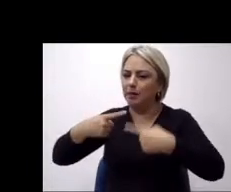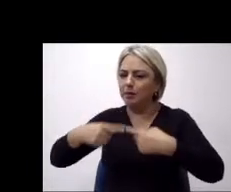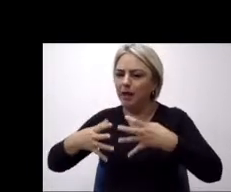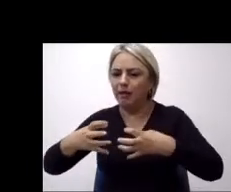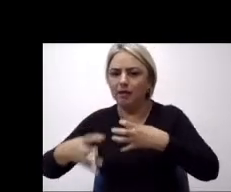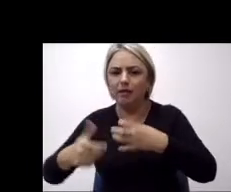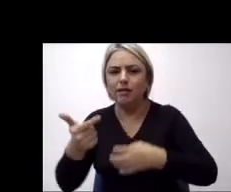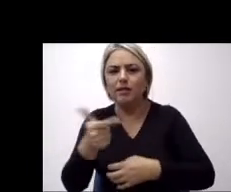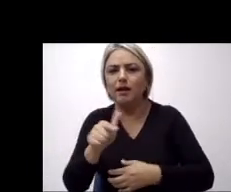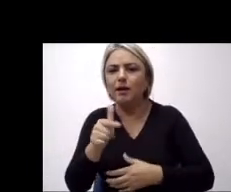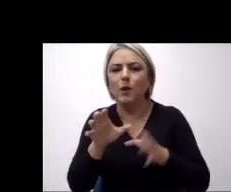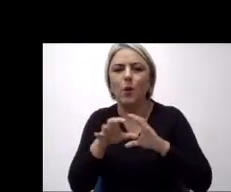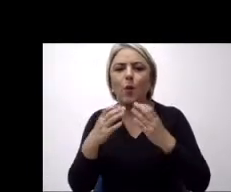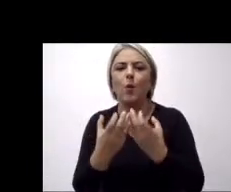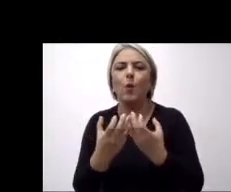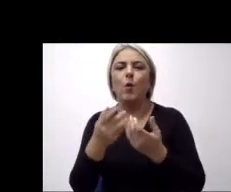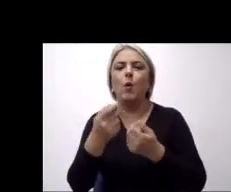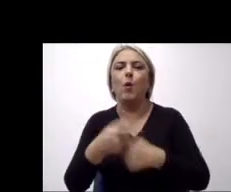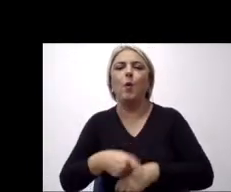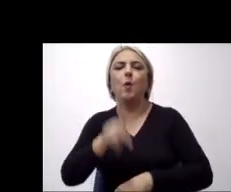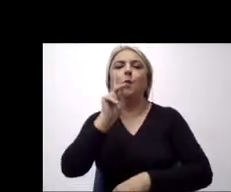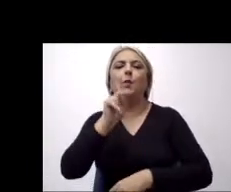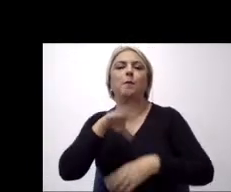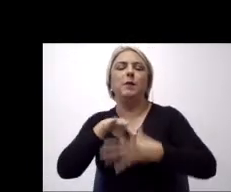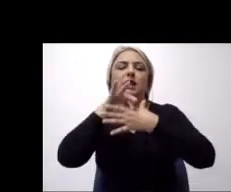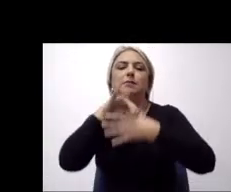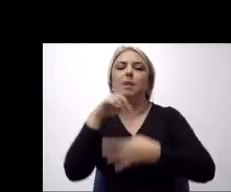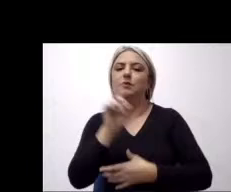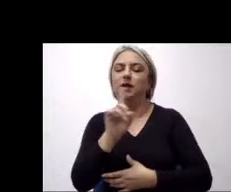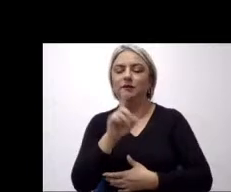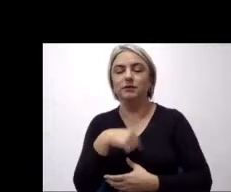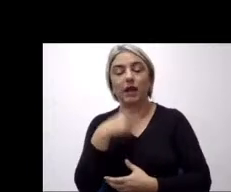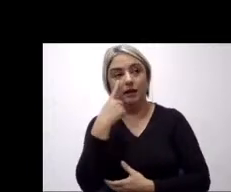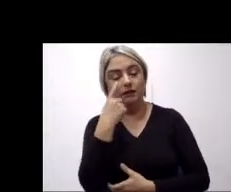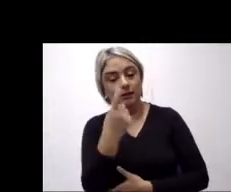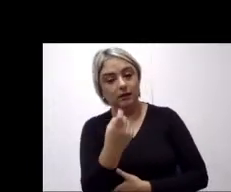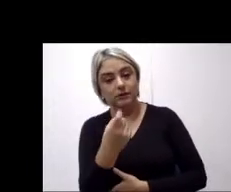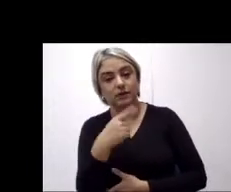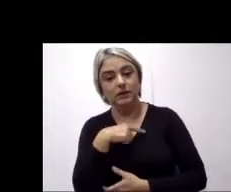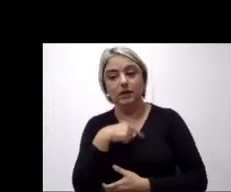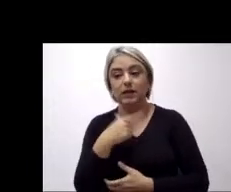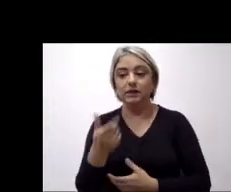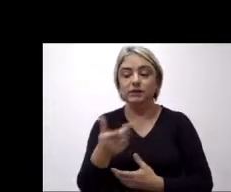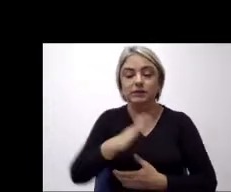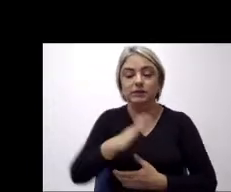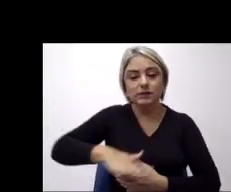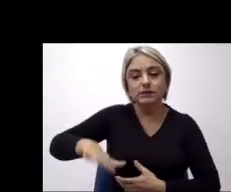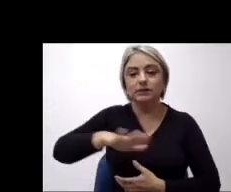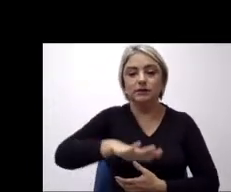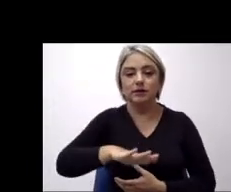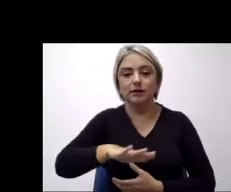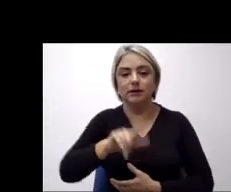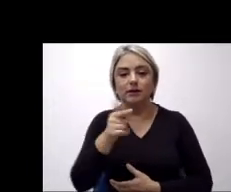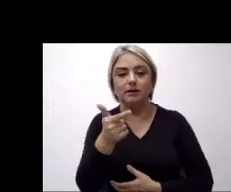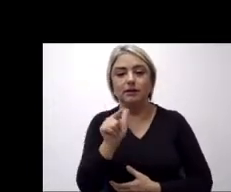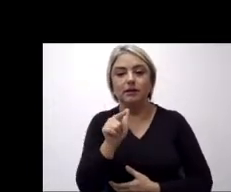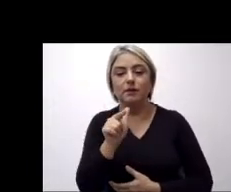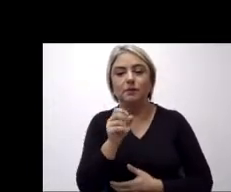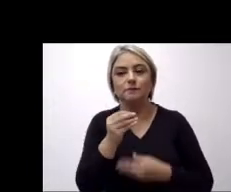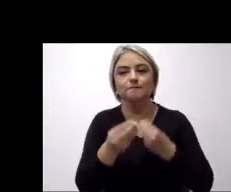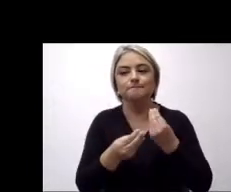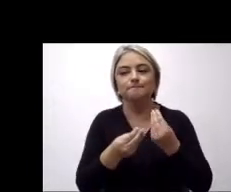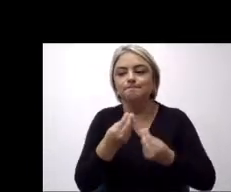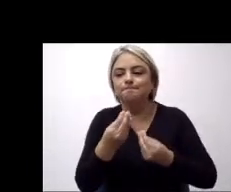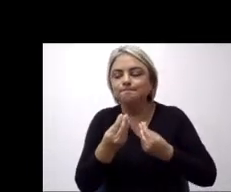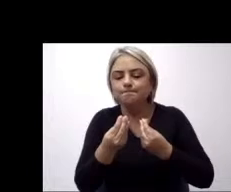clearly. And what is interesting, because this kind of space is not at a big level, but at really little level, is